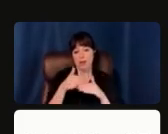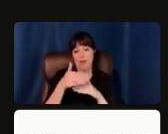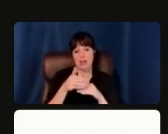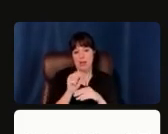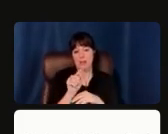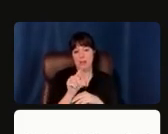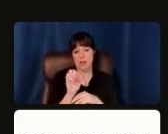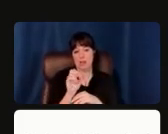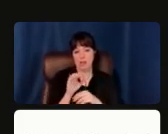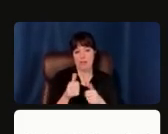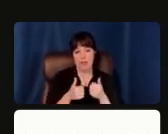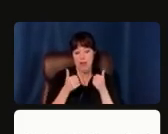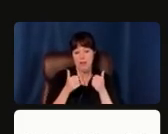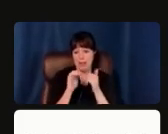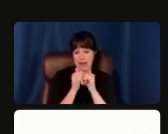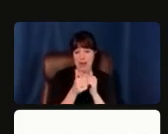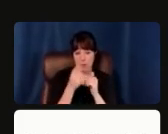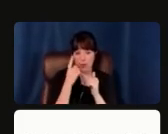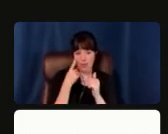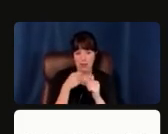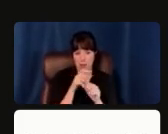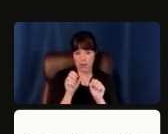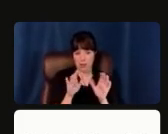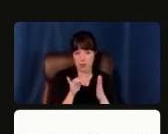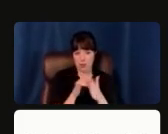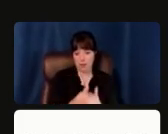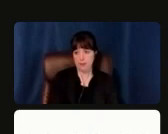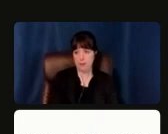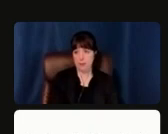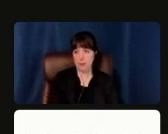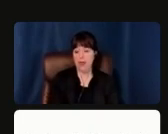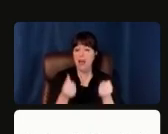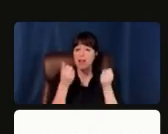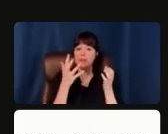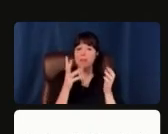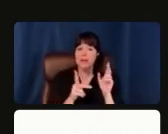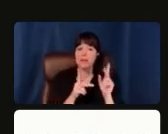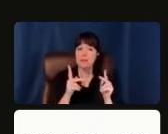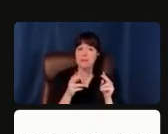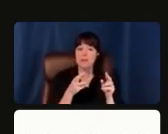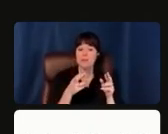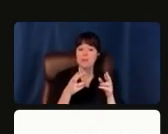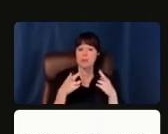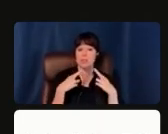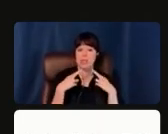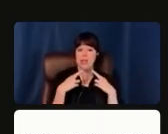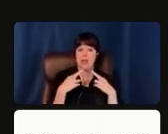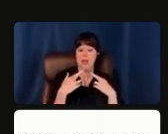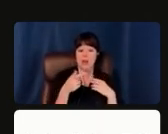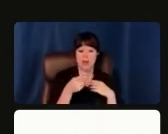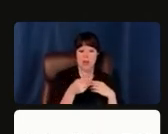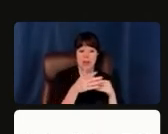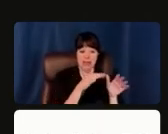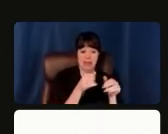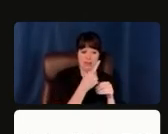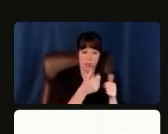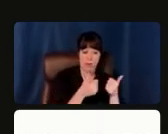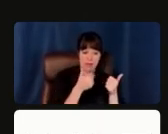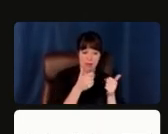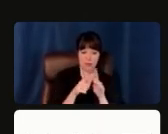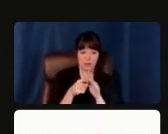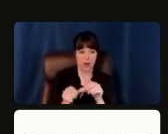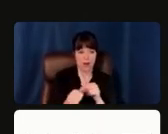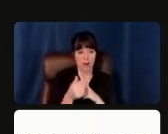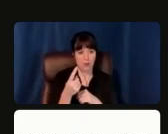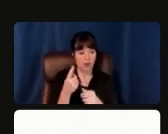and how I think we can do that. So as many retirees discover, leaving one life to begin another is